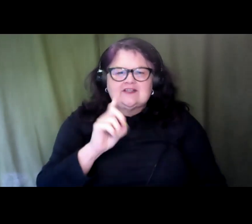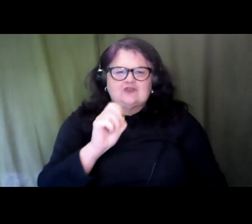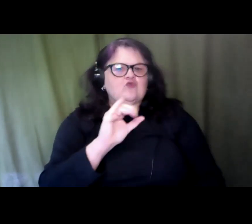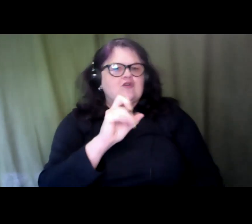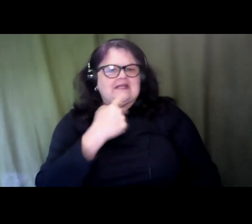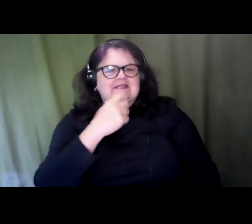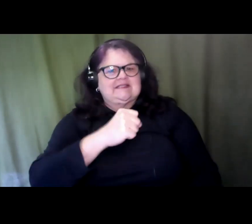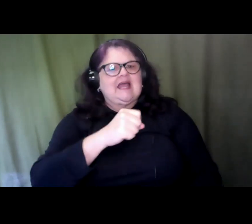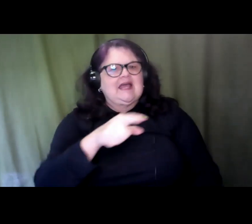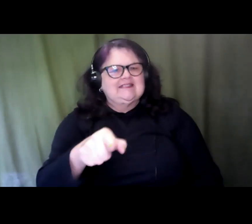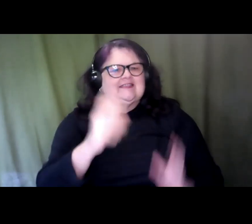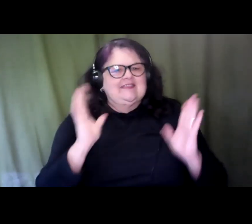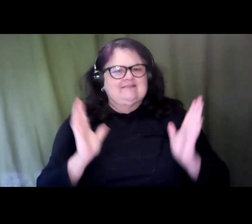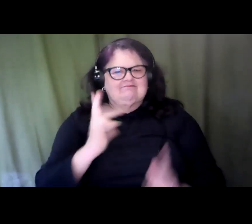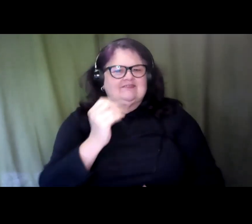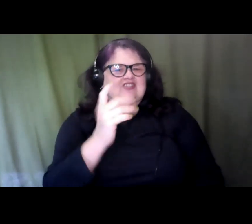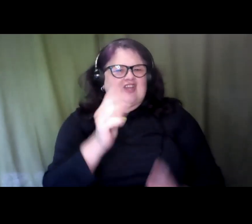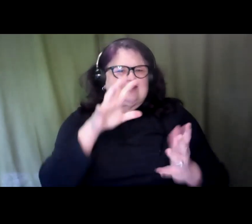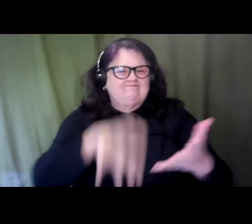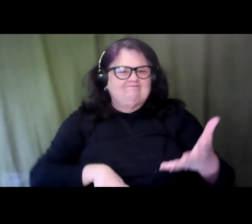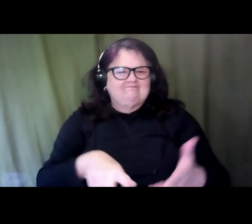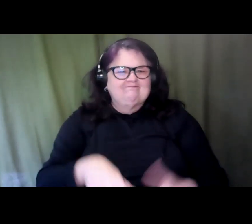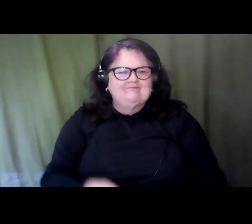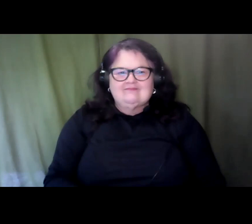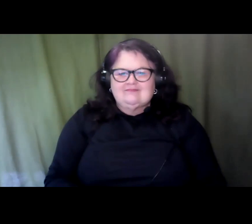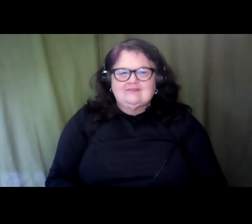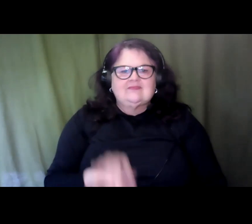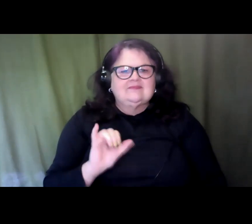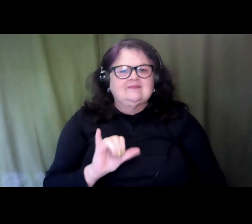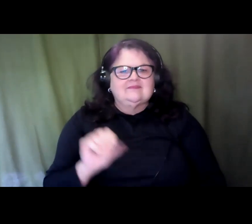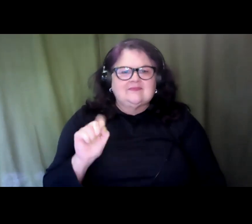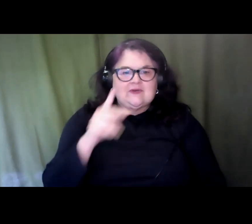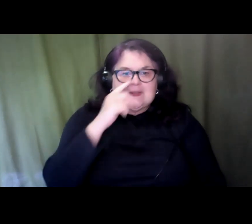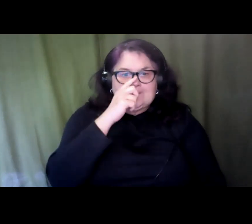definitely. And where is that? I can read Okay. it.